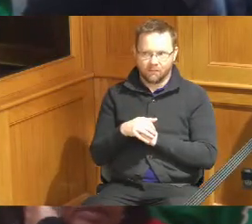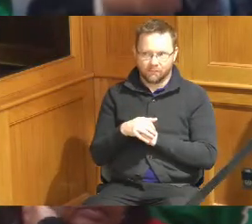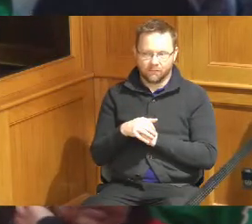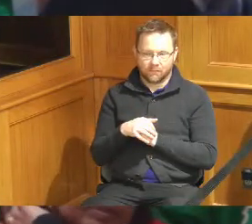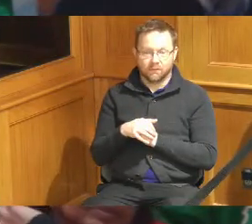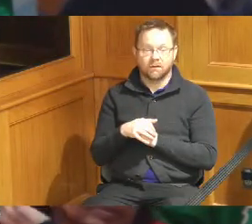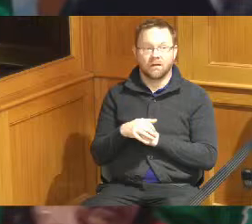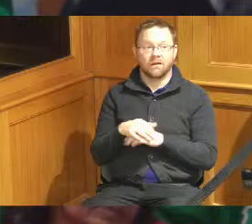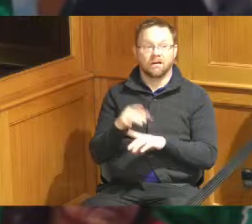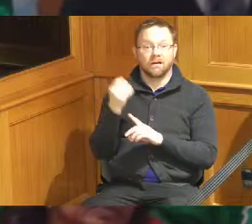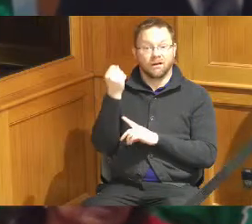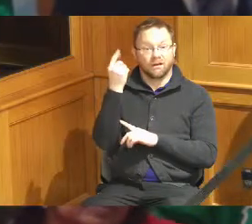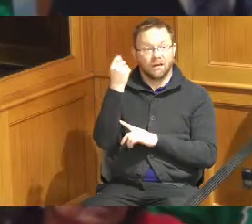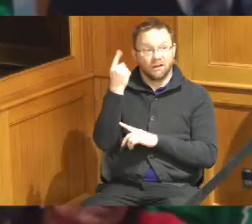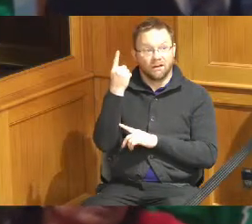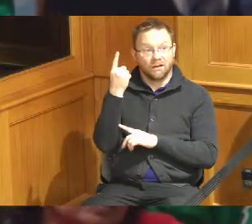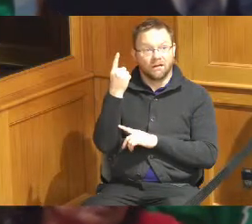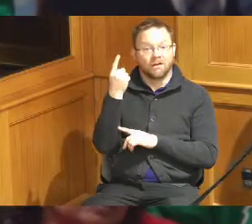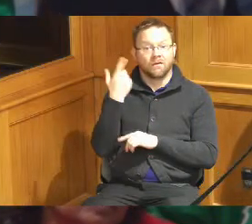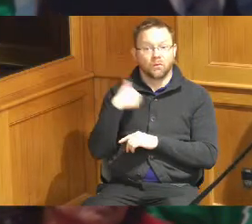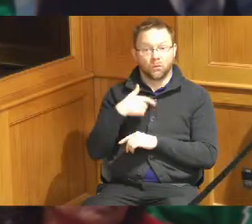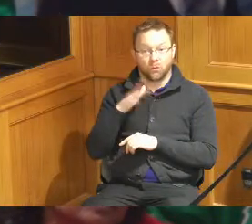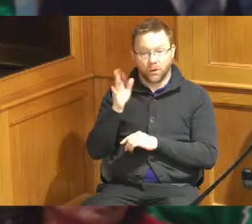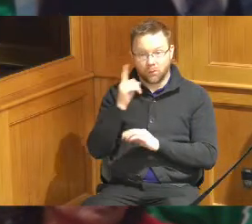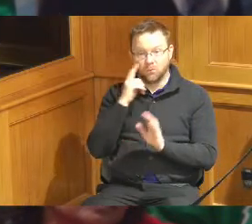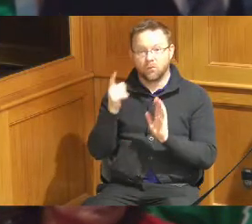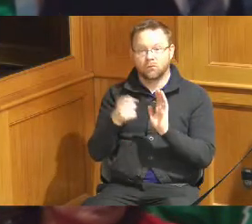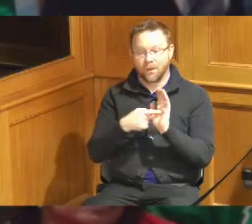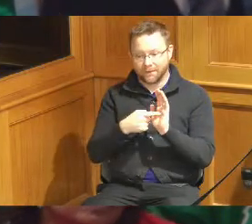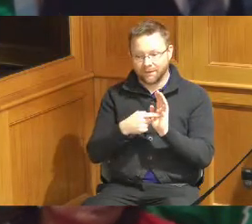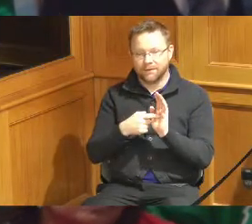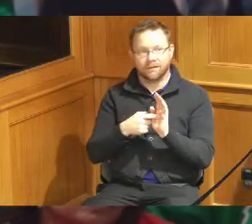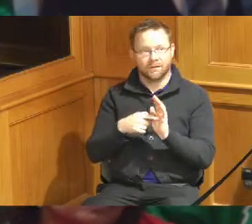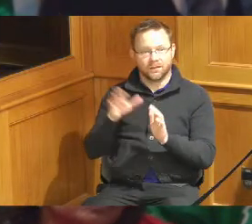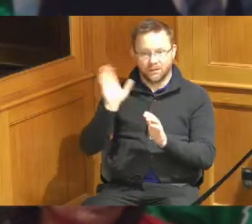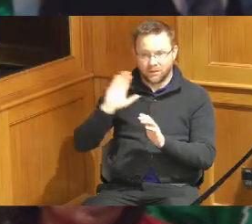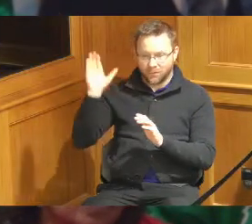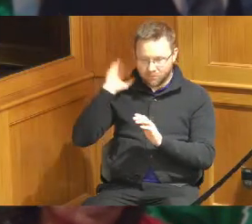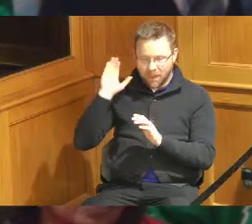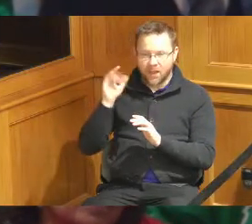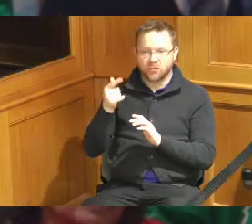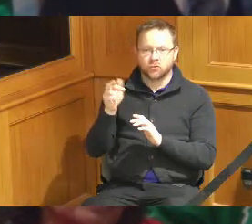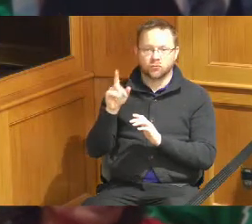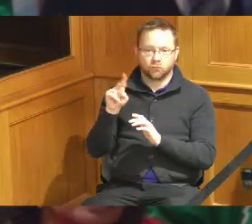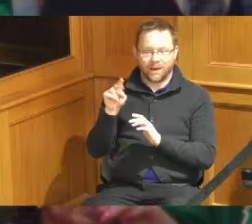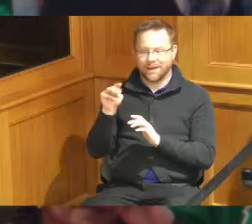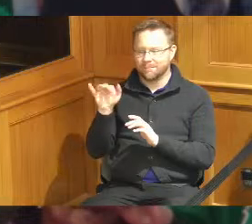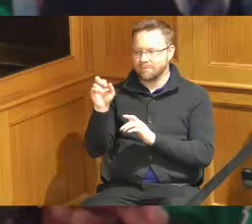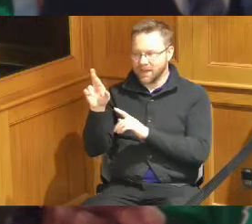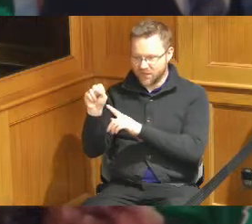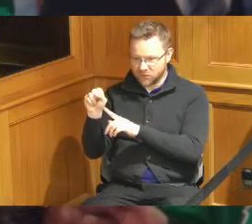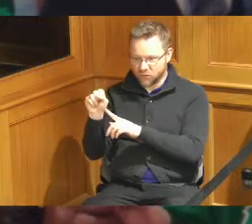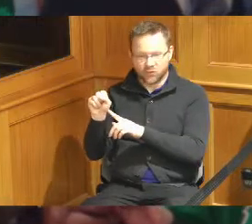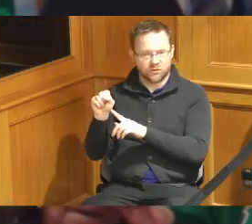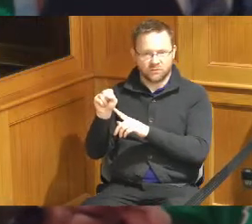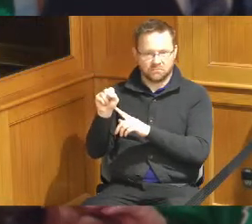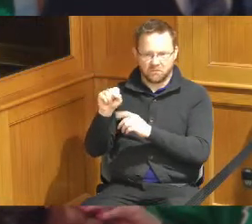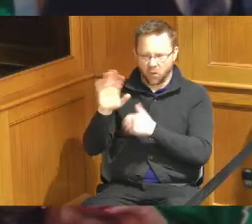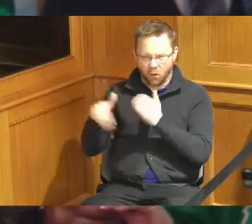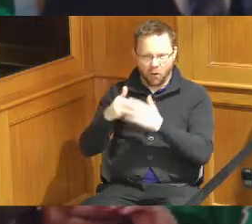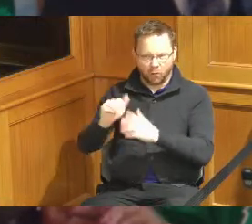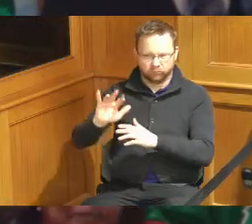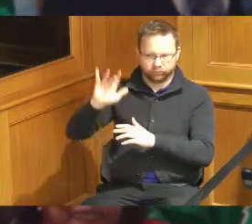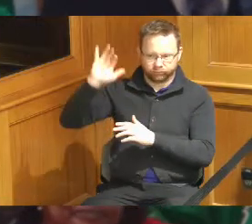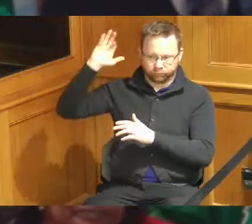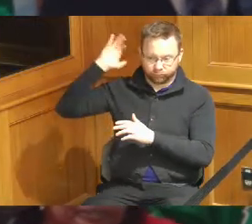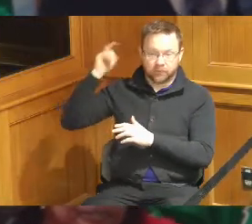caveat, we will be recognizing our past Grand Masters as well as all those who have served in this capacity. And we